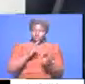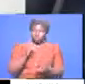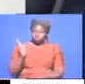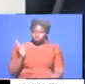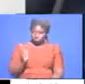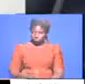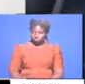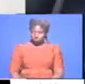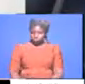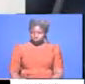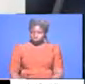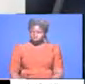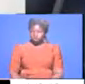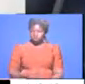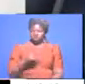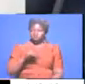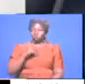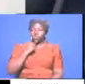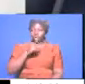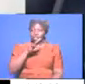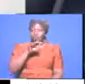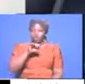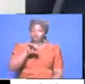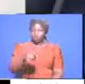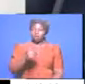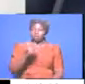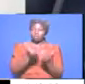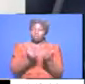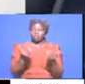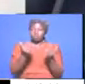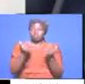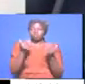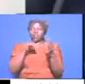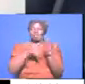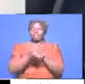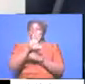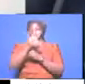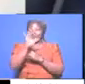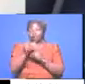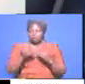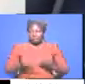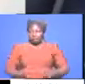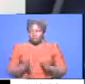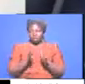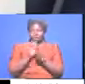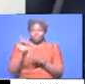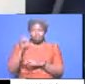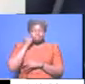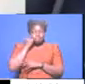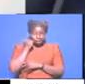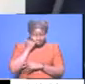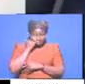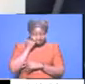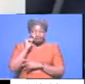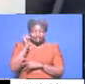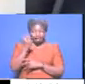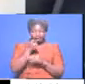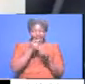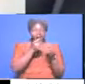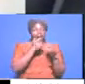Of 240,000 children in Africa born with sickle cell disease each year, Kenya accounts for 6,000